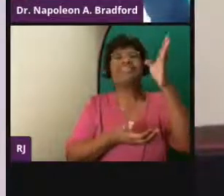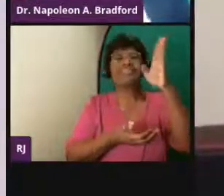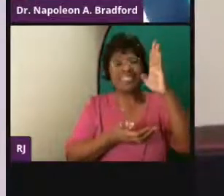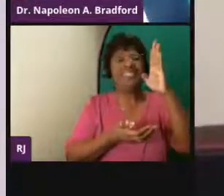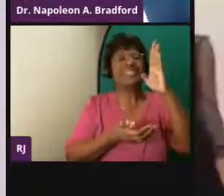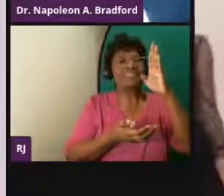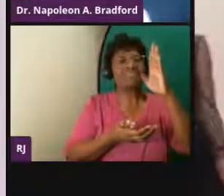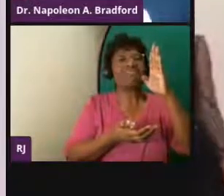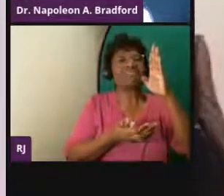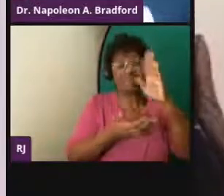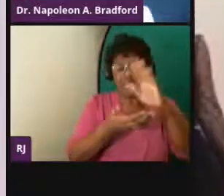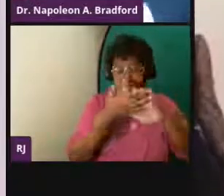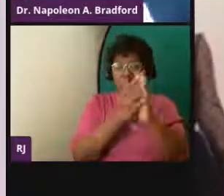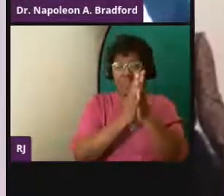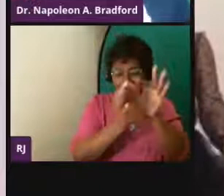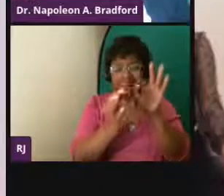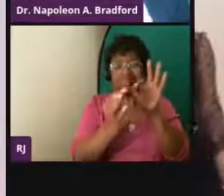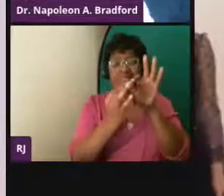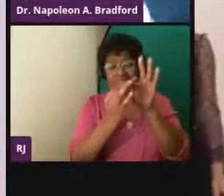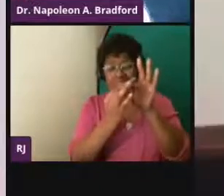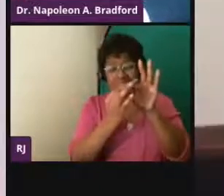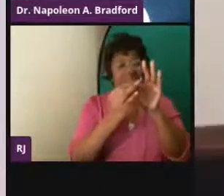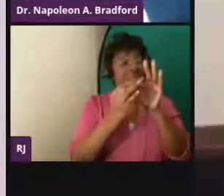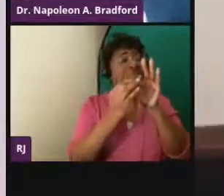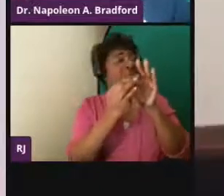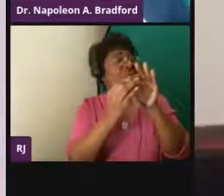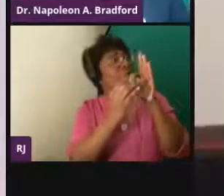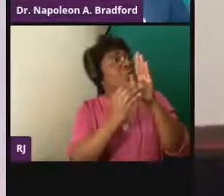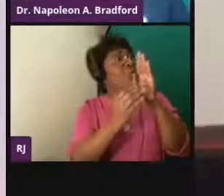weakness. Just keep your mind stayed on me.